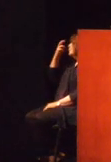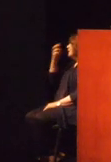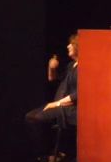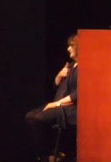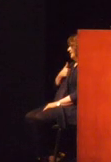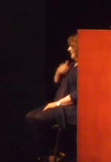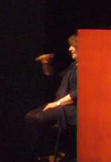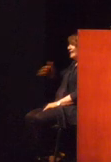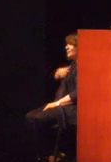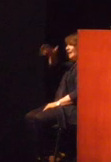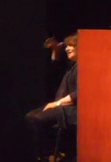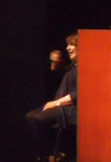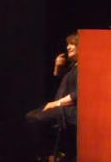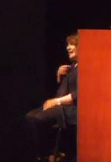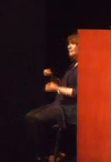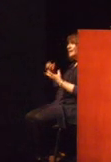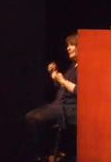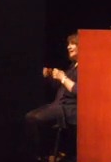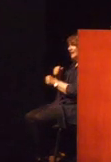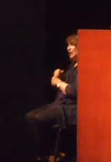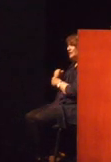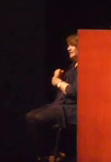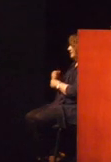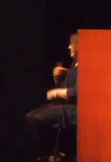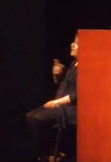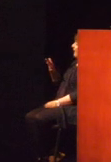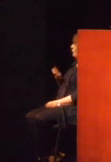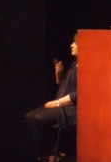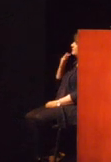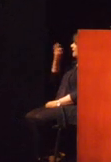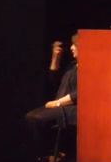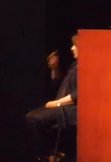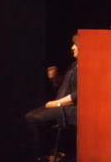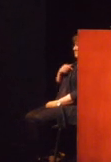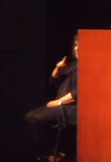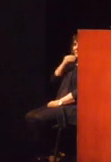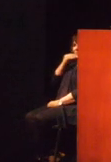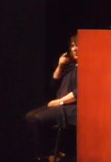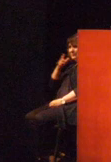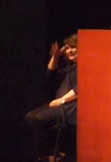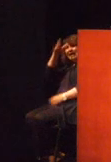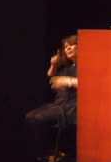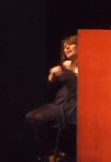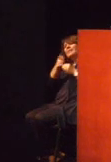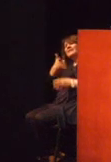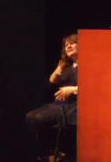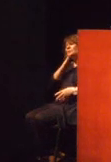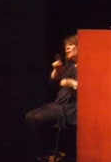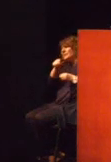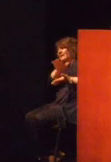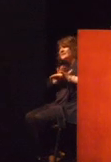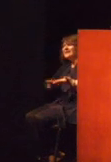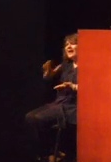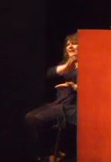is what my dad said for many, many years in my early 20s. I want to be colorblind. I would go home and say, what about this? We talked about this in college. Let's